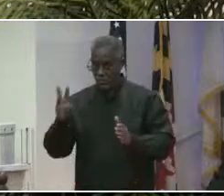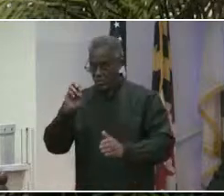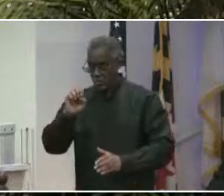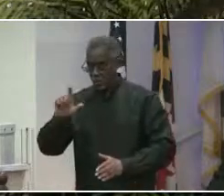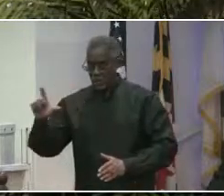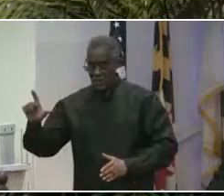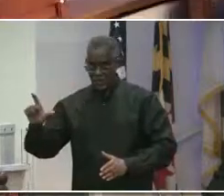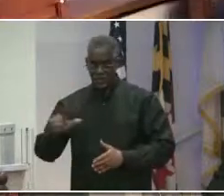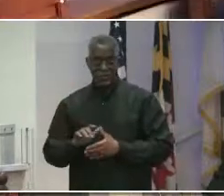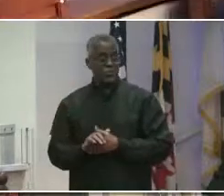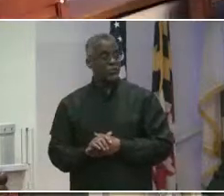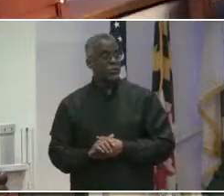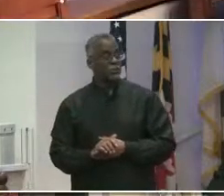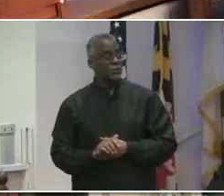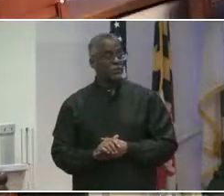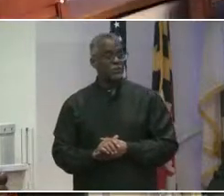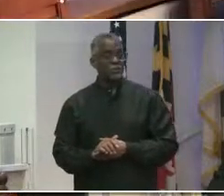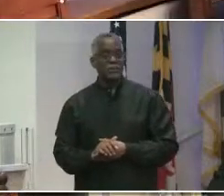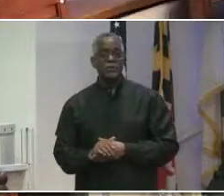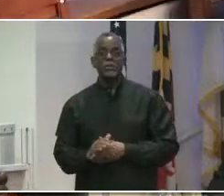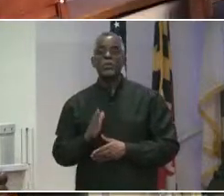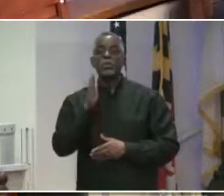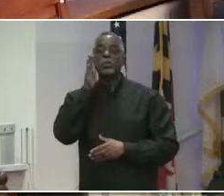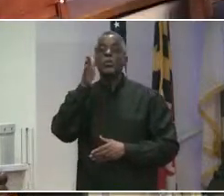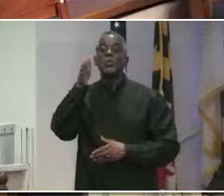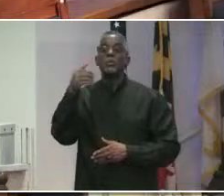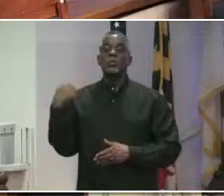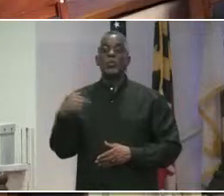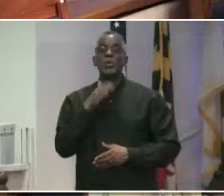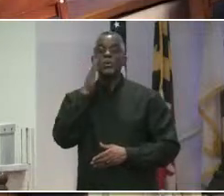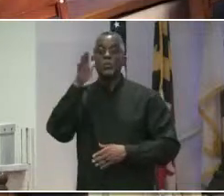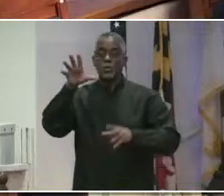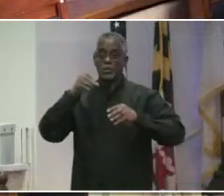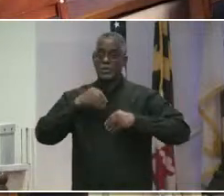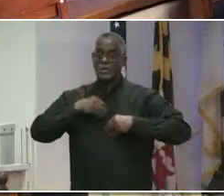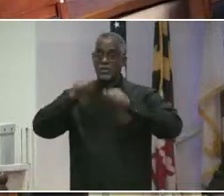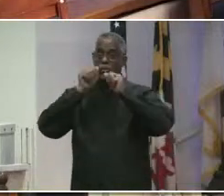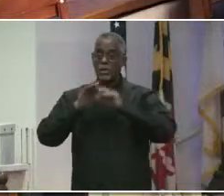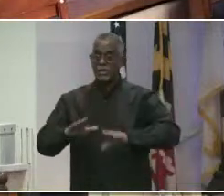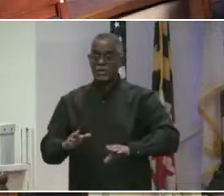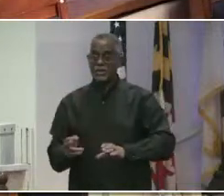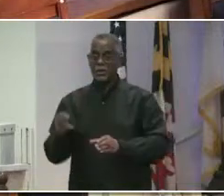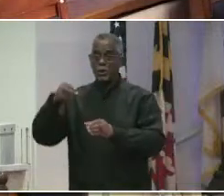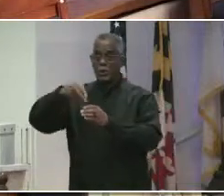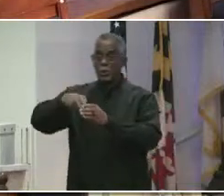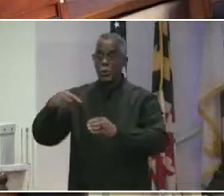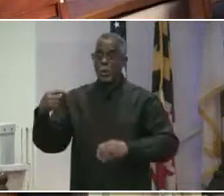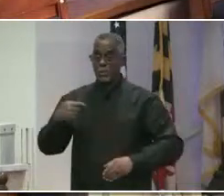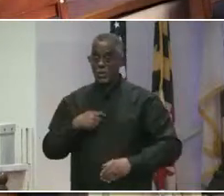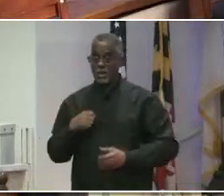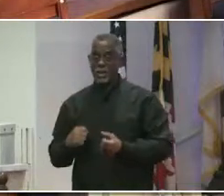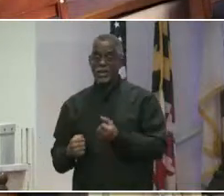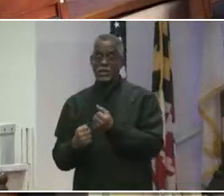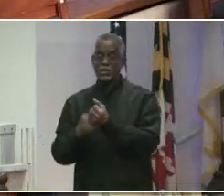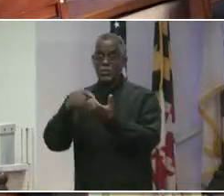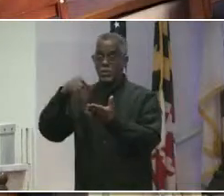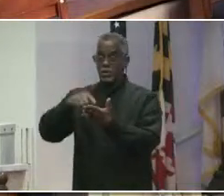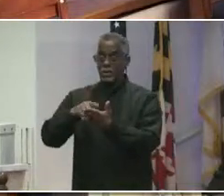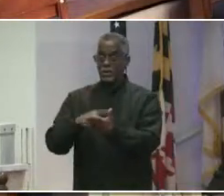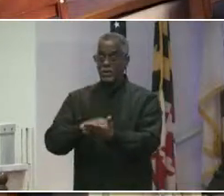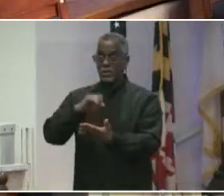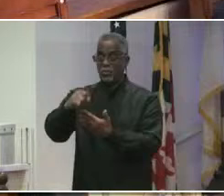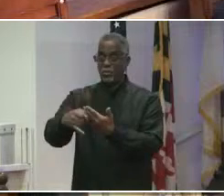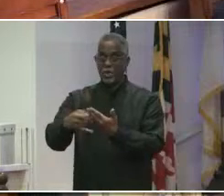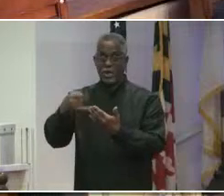to help you, it's going to be a blessing. It's going to be a blessing. I need y'all to come on and join me and get behind it, because this is going to be